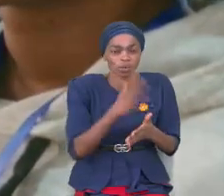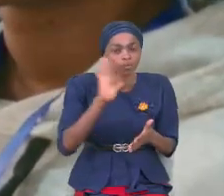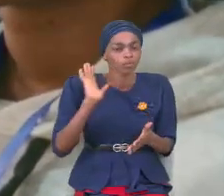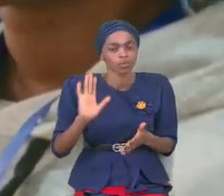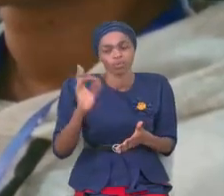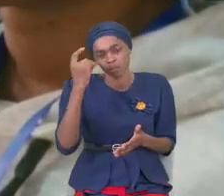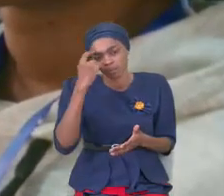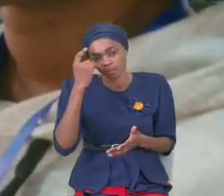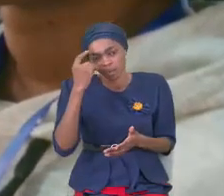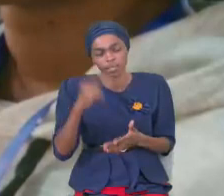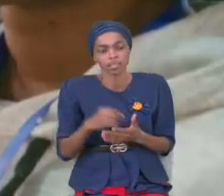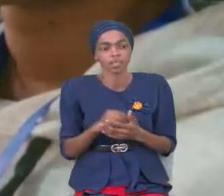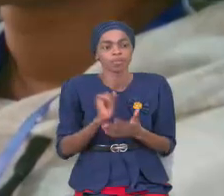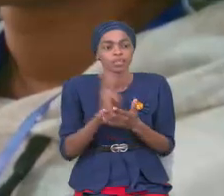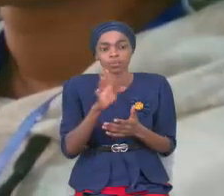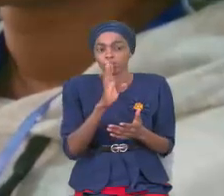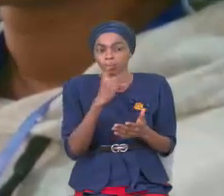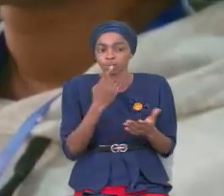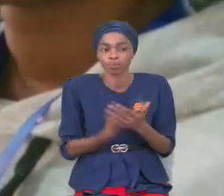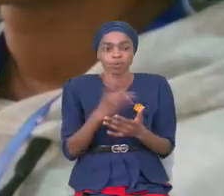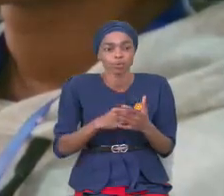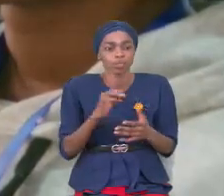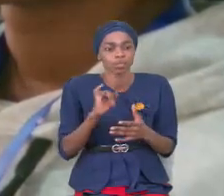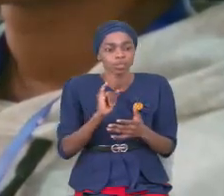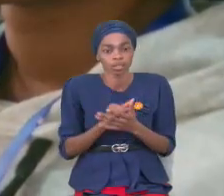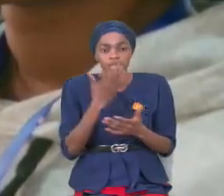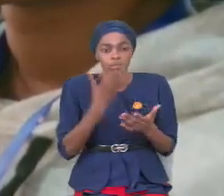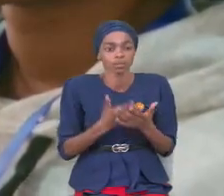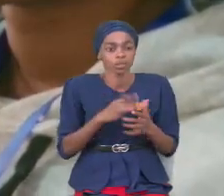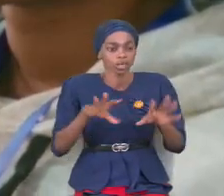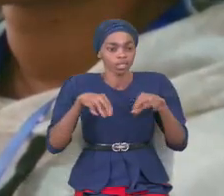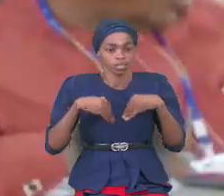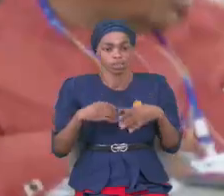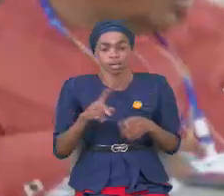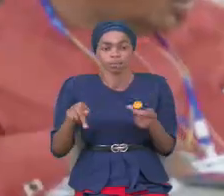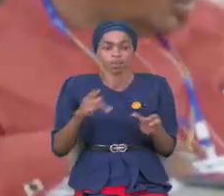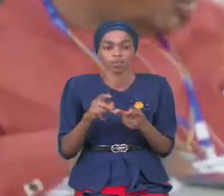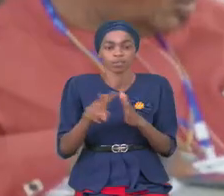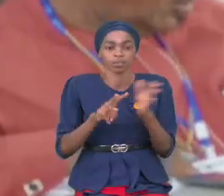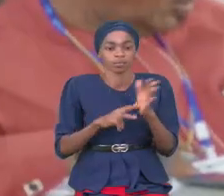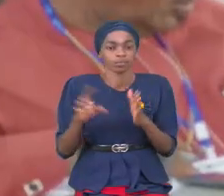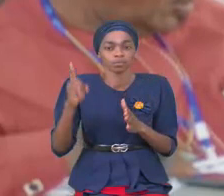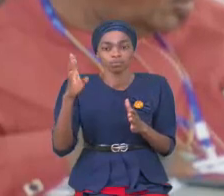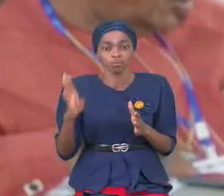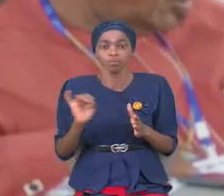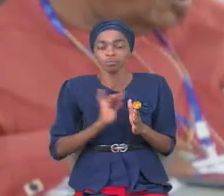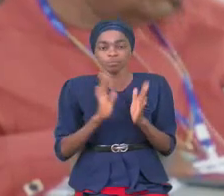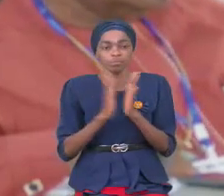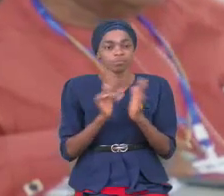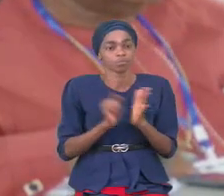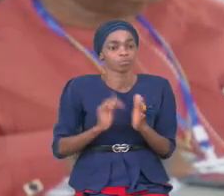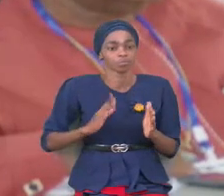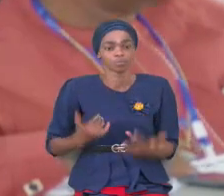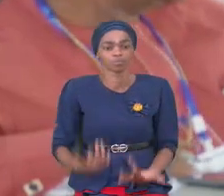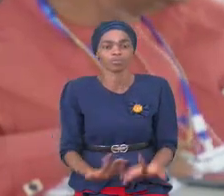perfect will of God. I pray our sacrifice, our service will be so concentrated and